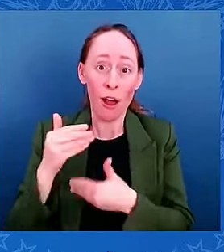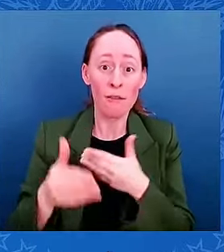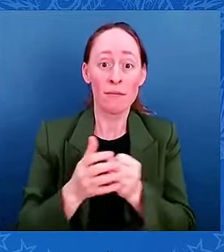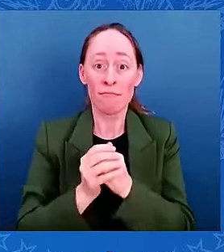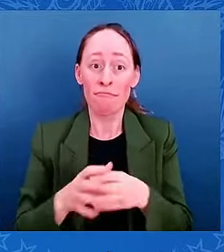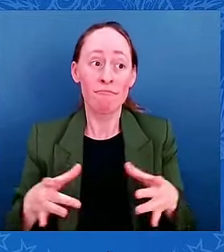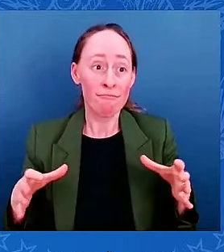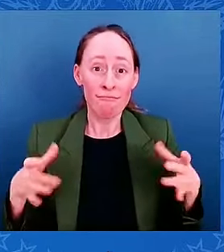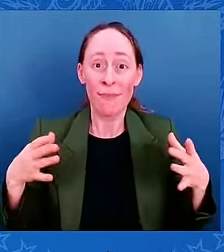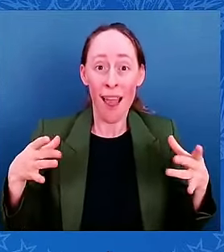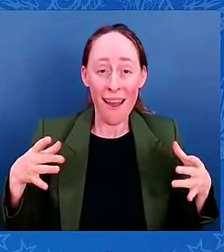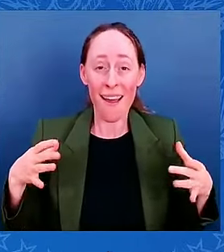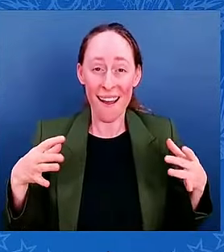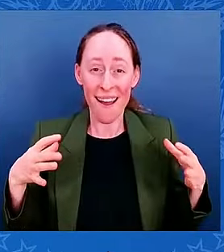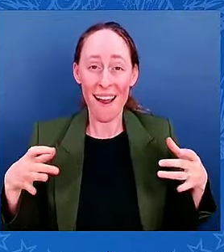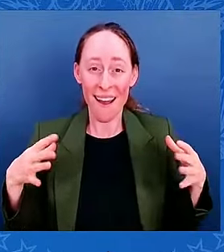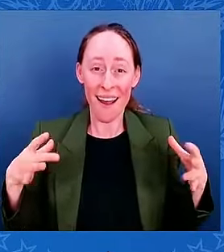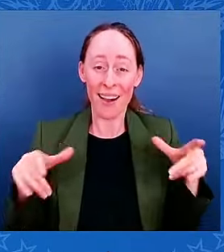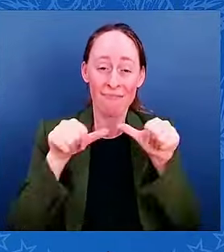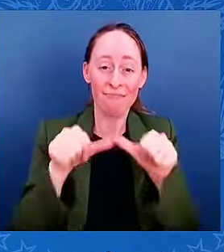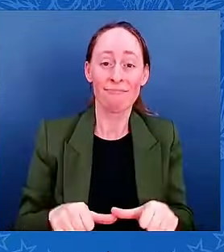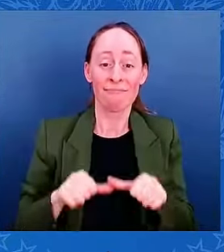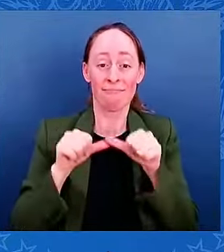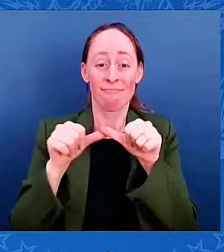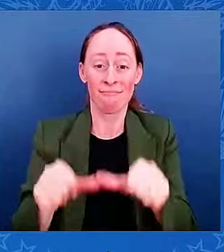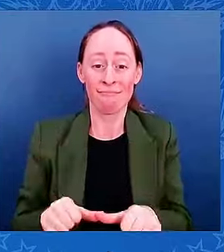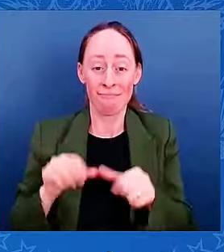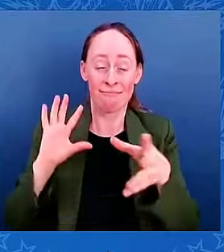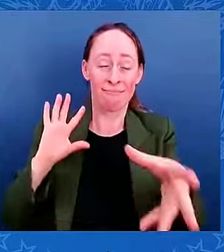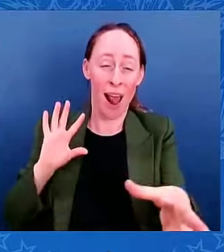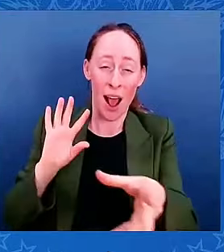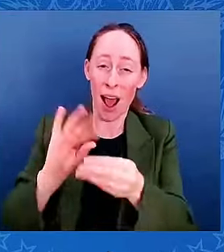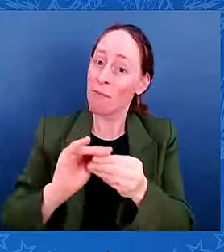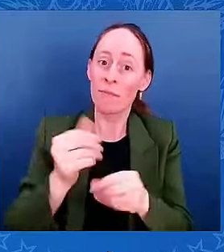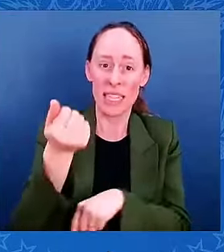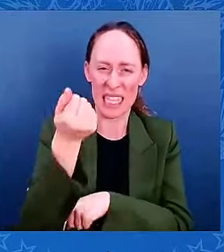of 16 million new jobs since we took office.